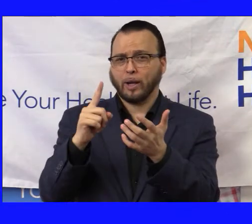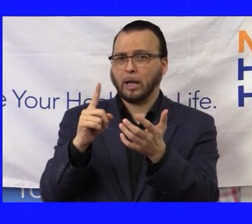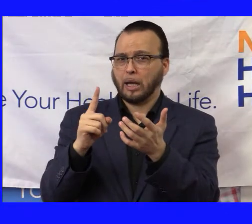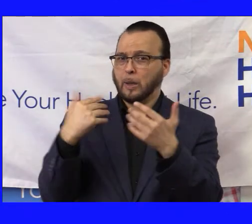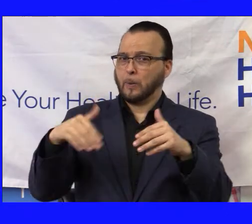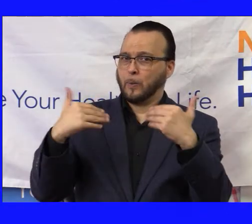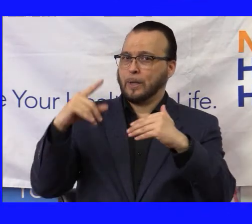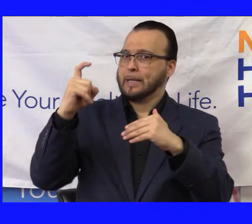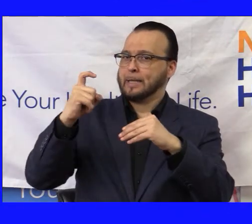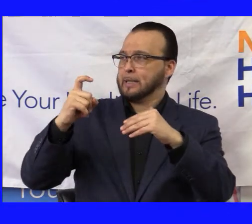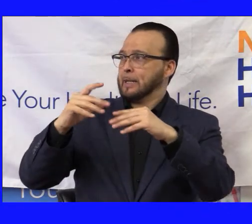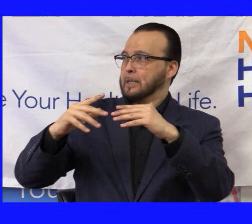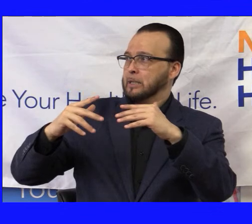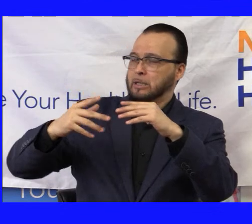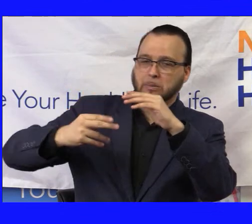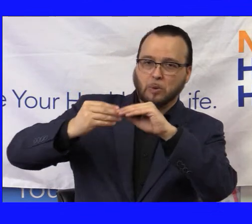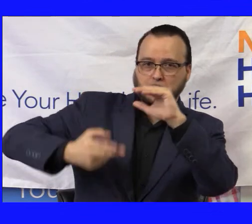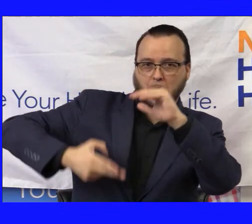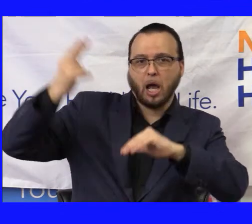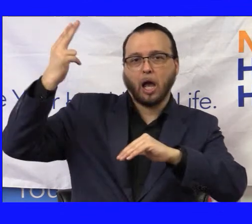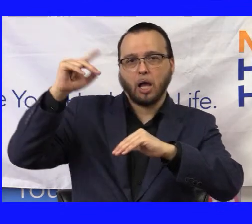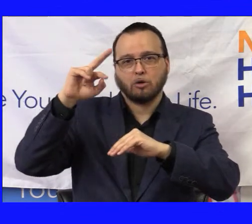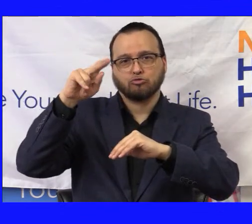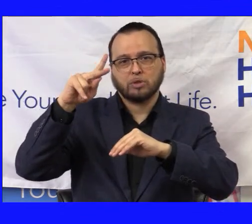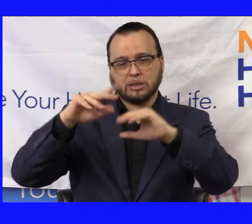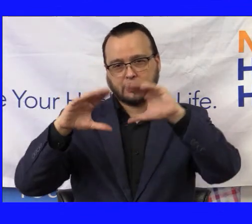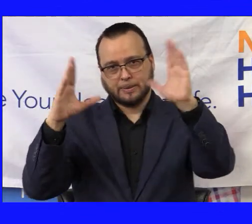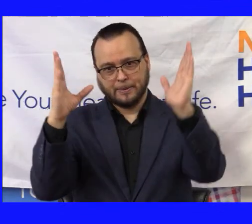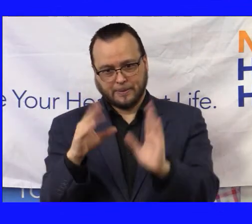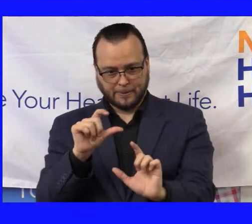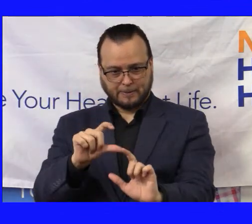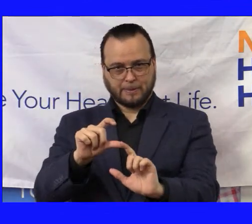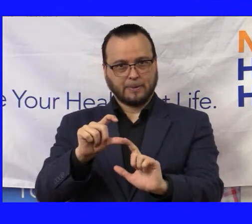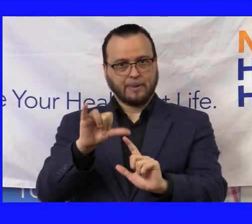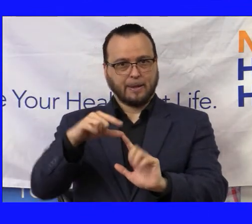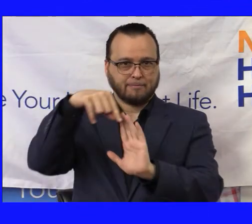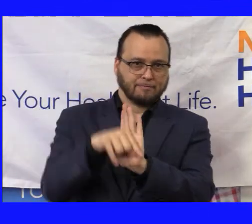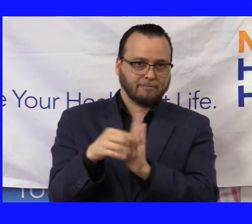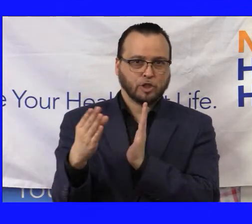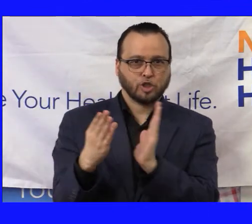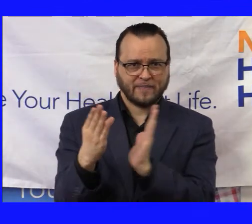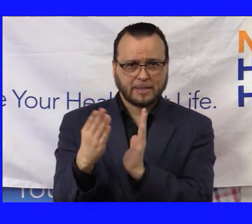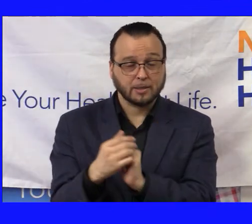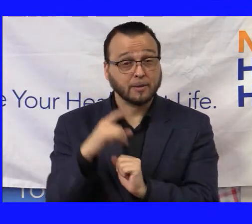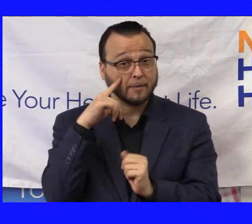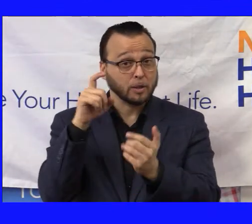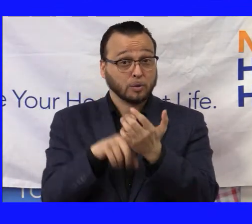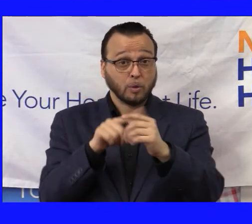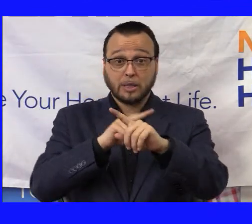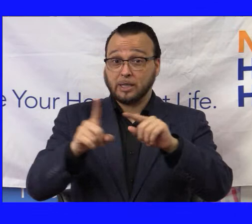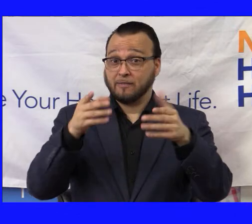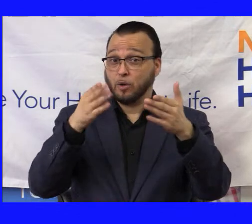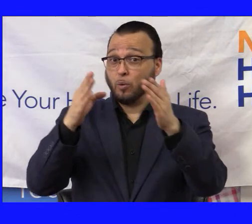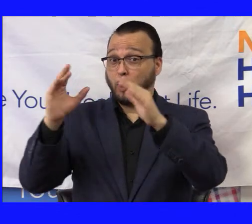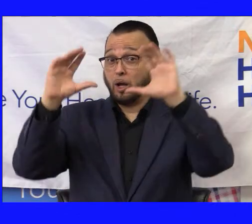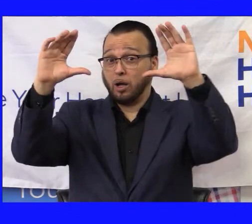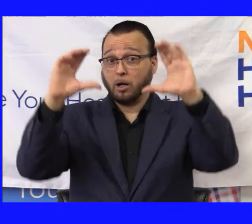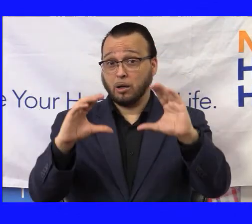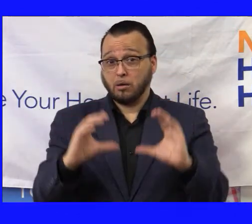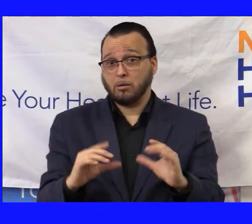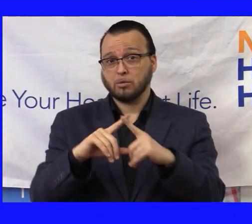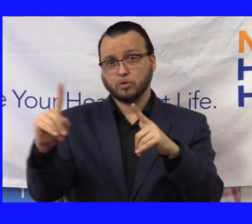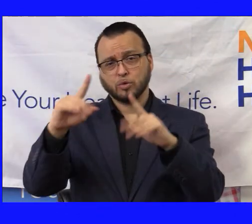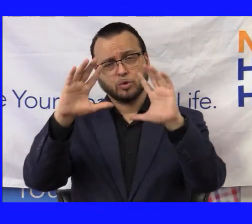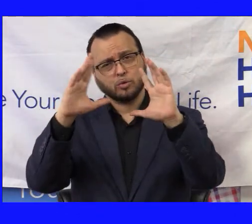the highest risk comprehensive services. As you can see, there are different ways that one can be